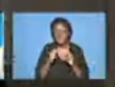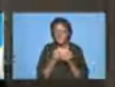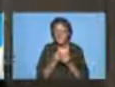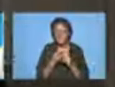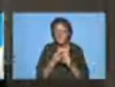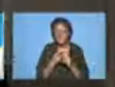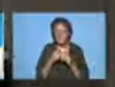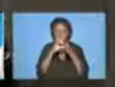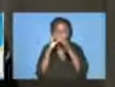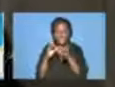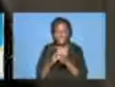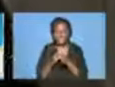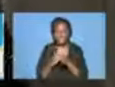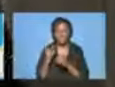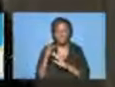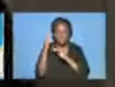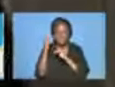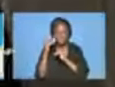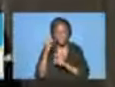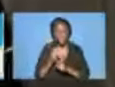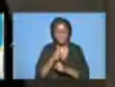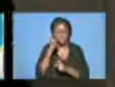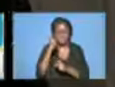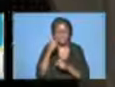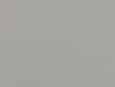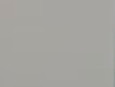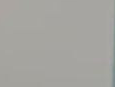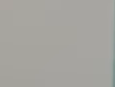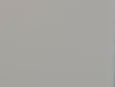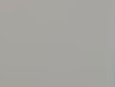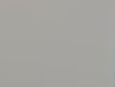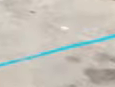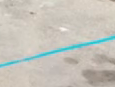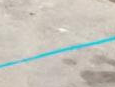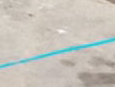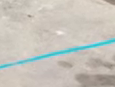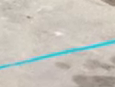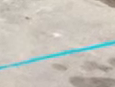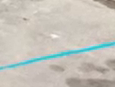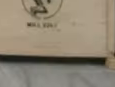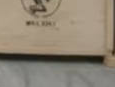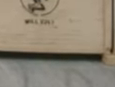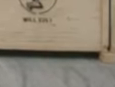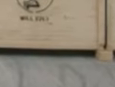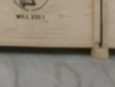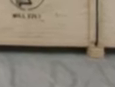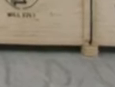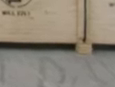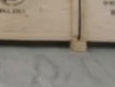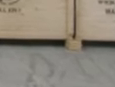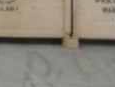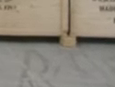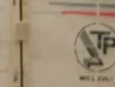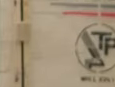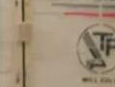one win, and we're going to look forward to winning in more and more games. Welcome to the all-new CBS Pro Store. We'll be introducing